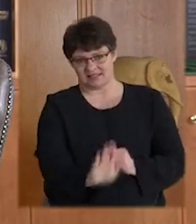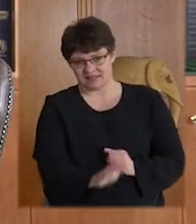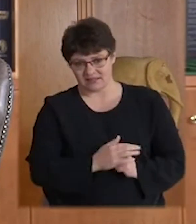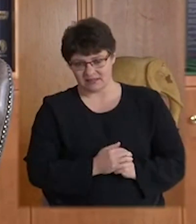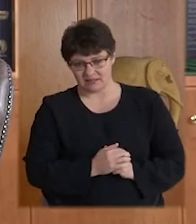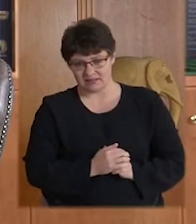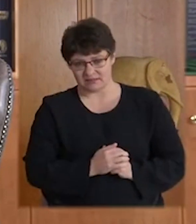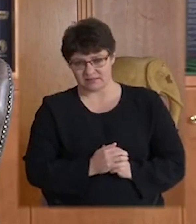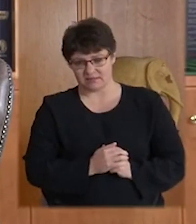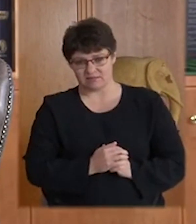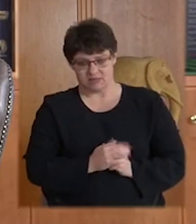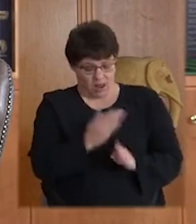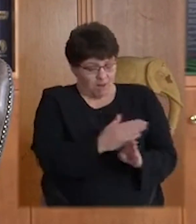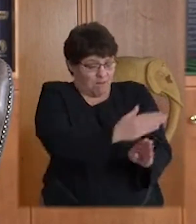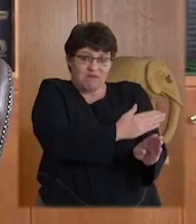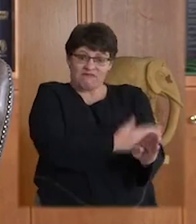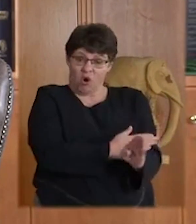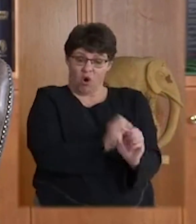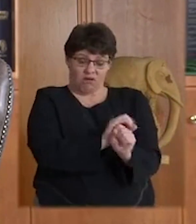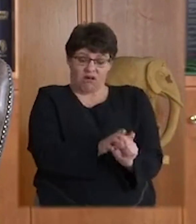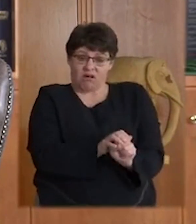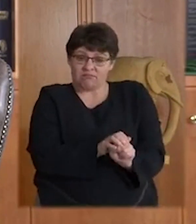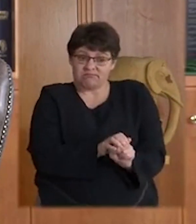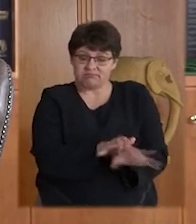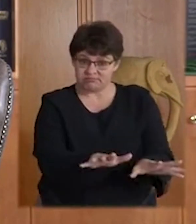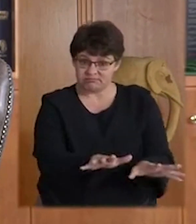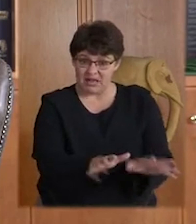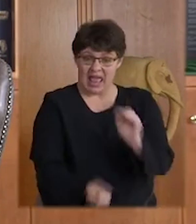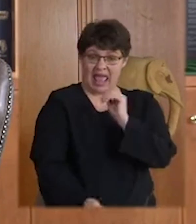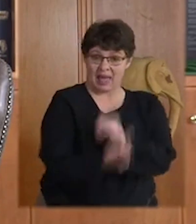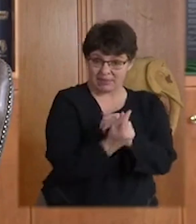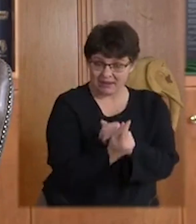Before this pandemic was visited on our country,